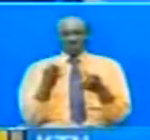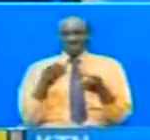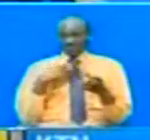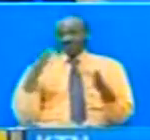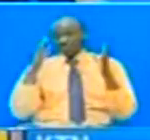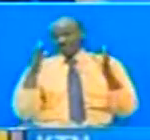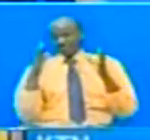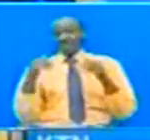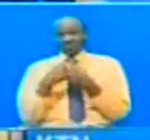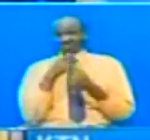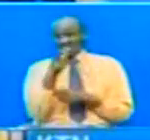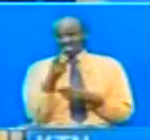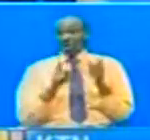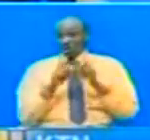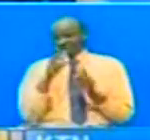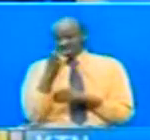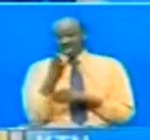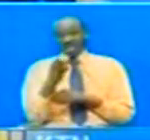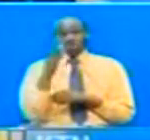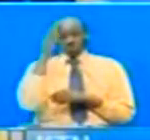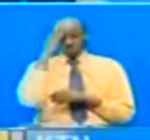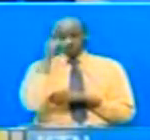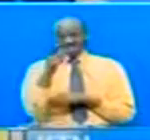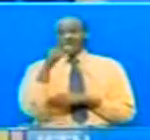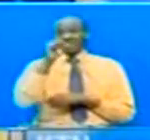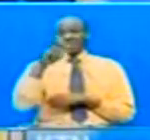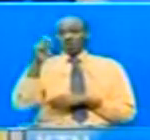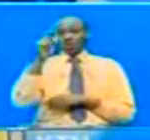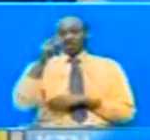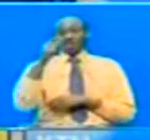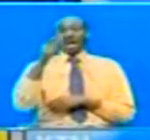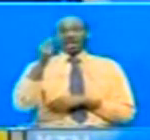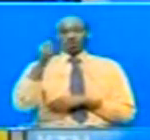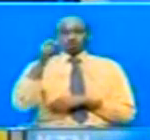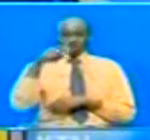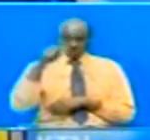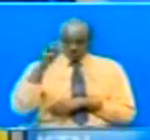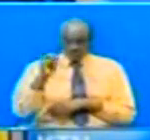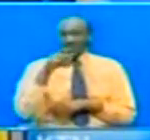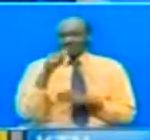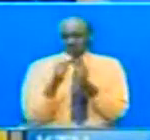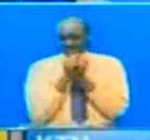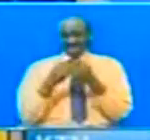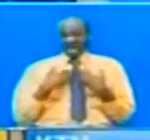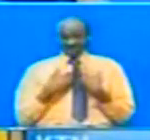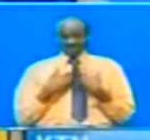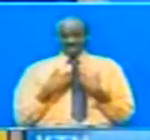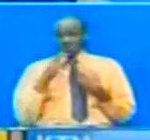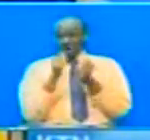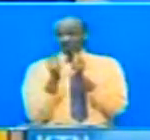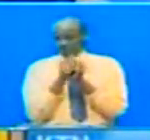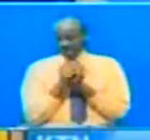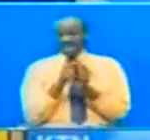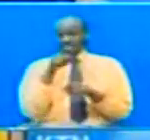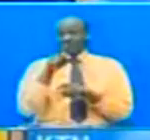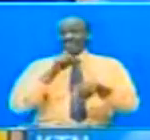big match as this. And you know, the Southampton team, they're a very well put together team. As much as at